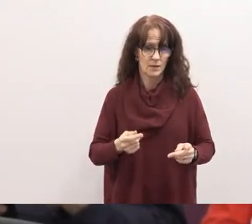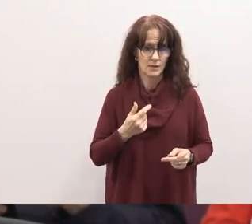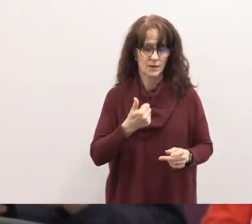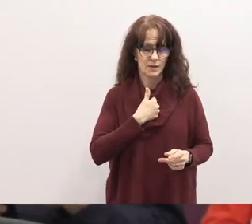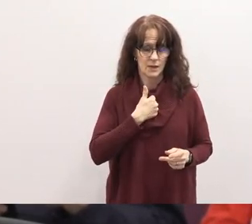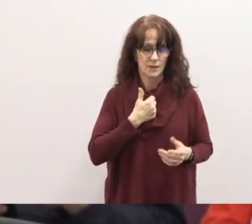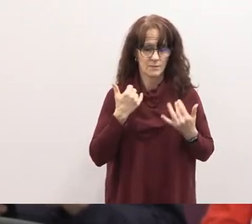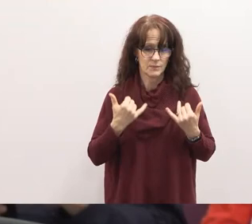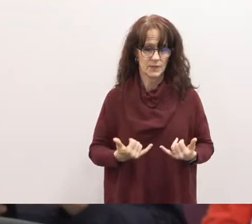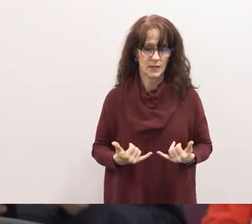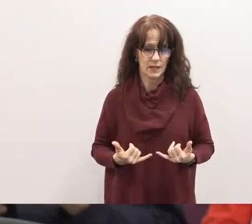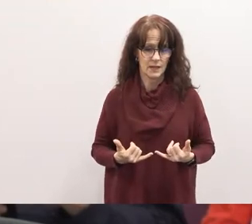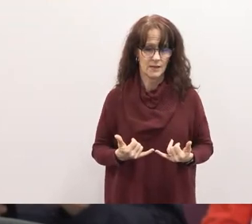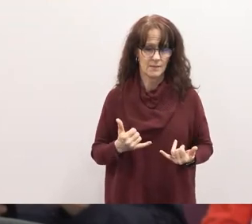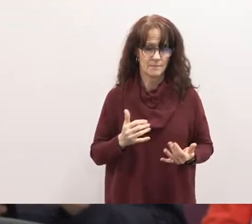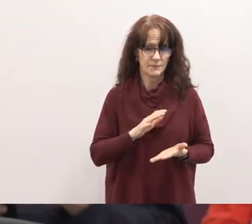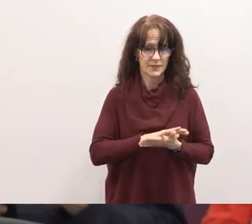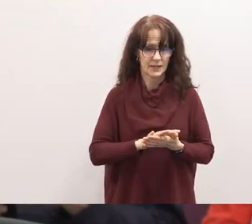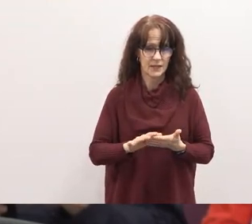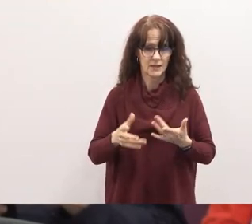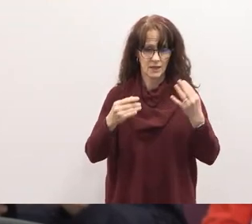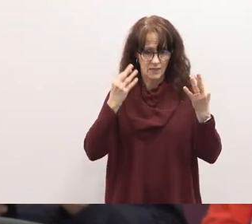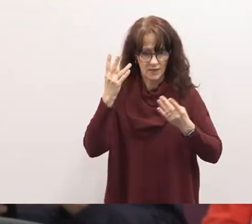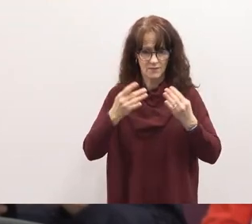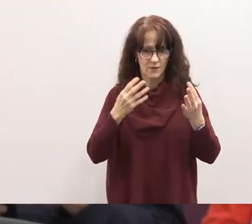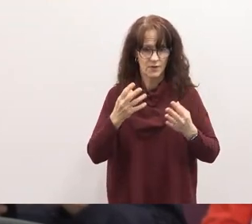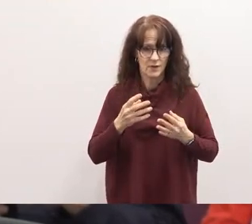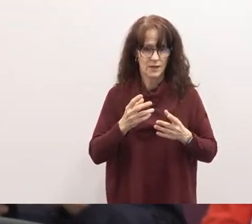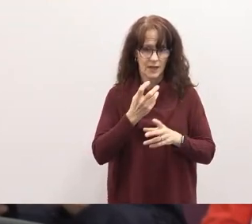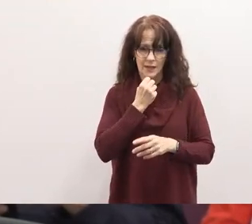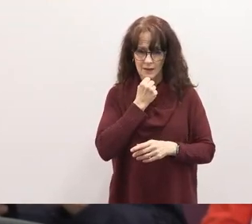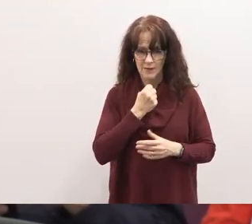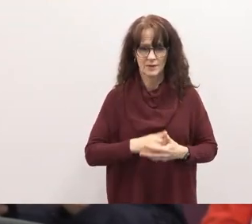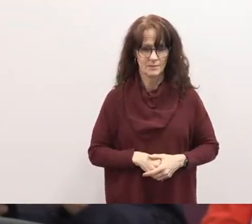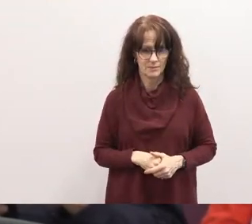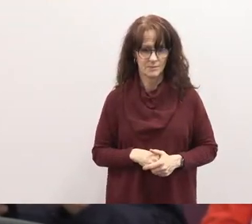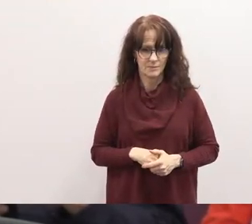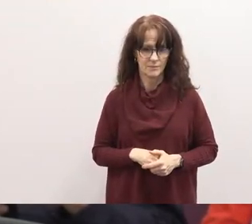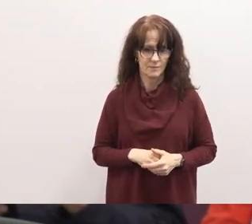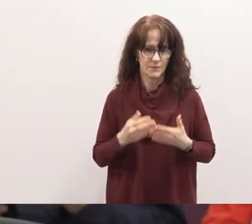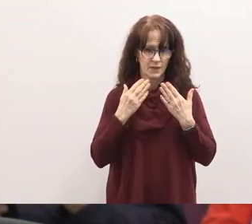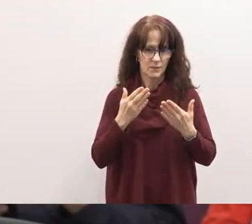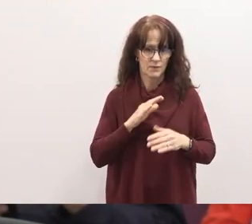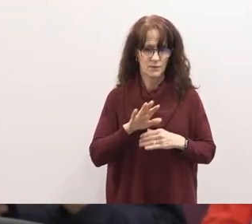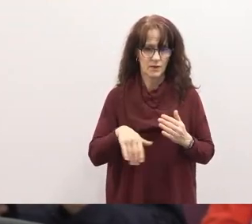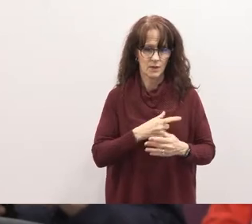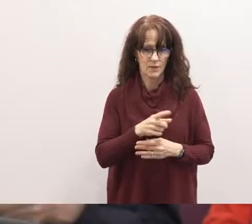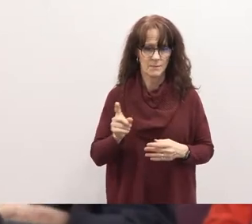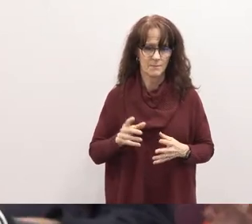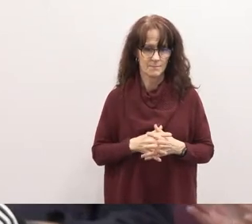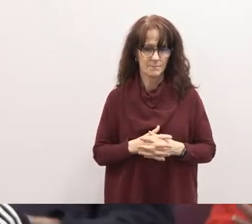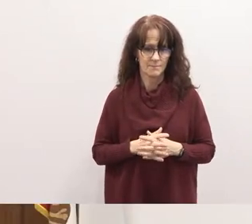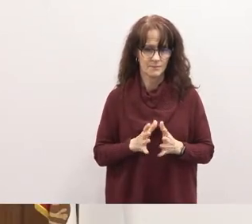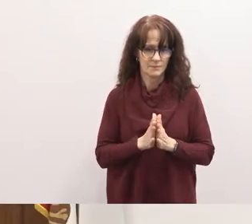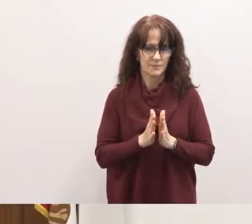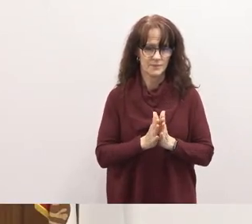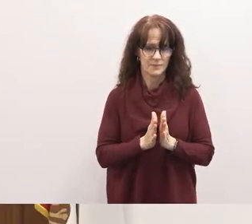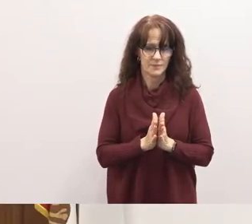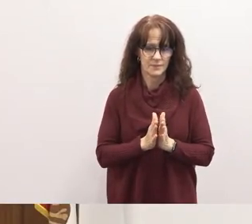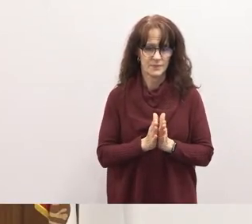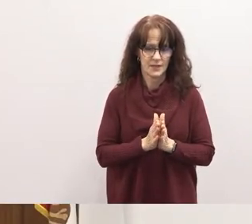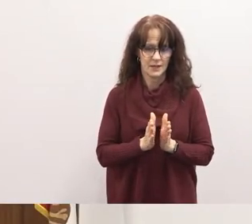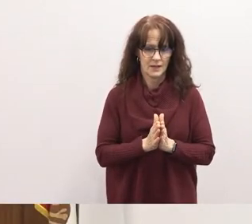today, who's kind, thoughtful, and caring. So I'm very grateful to both of them.